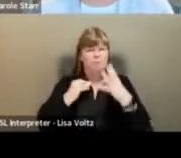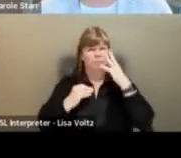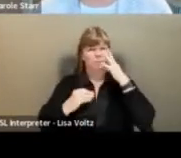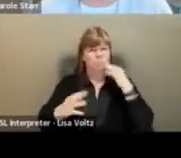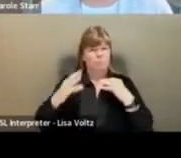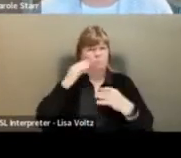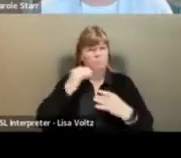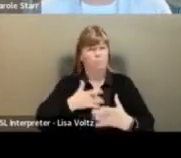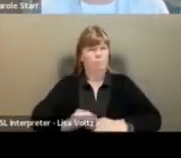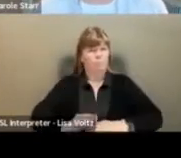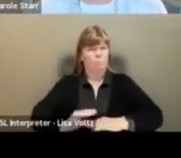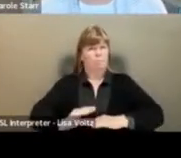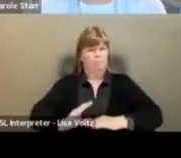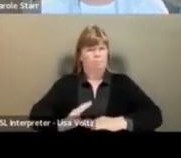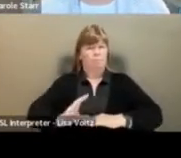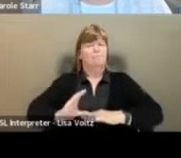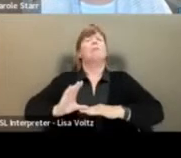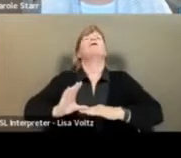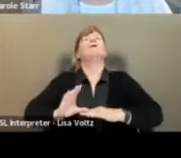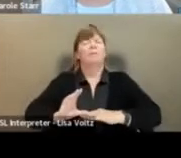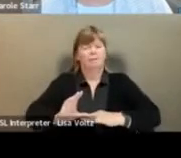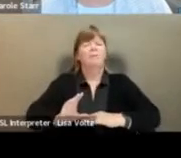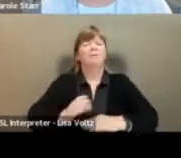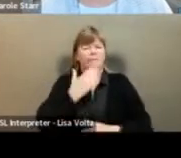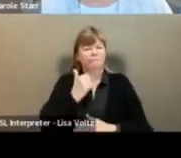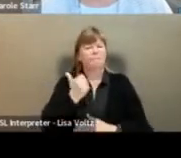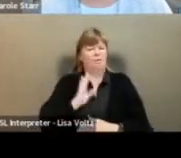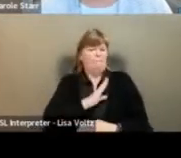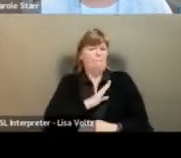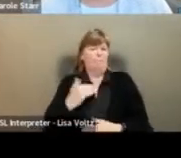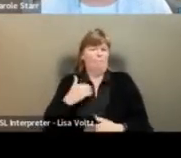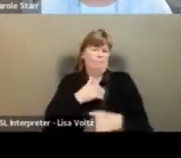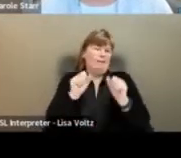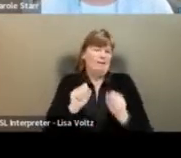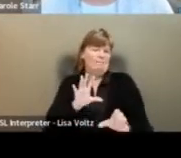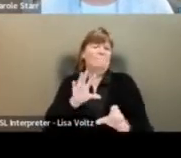help us feel that way, the better board members we can be.